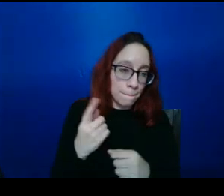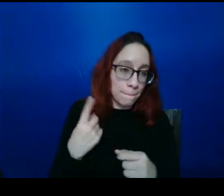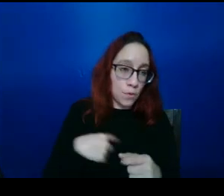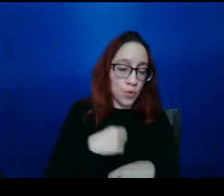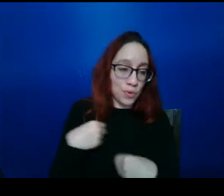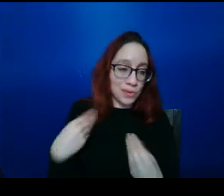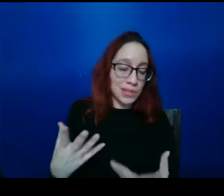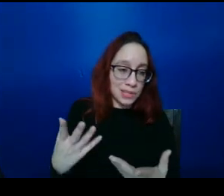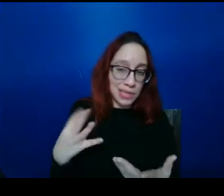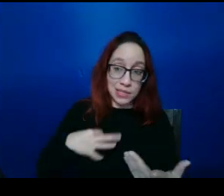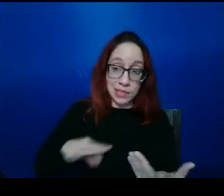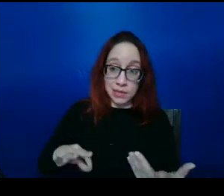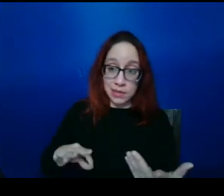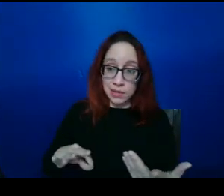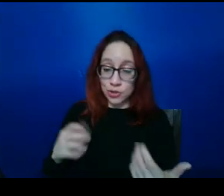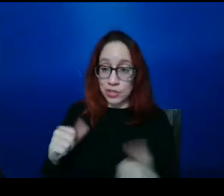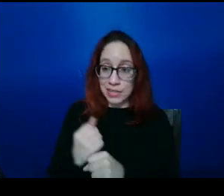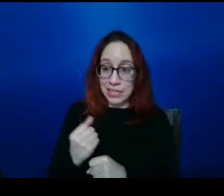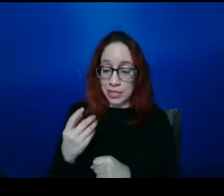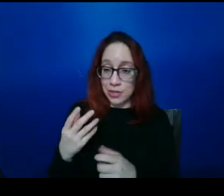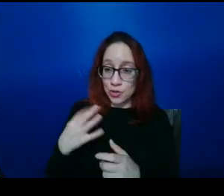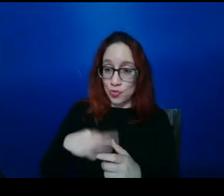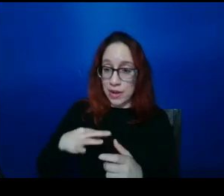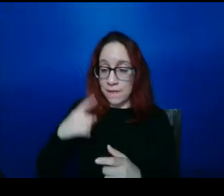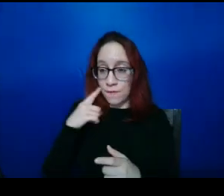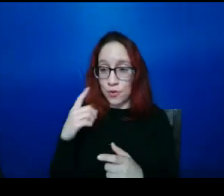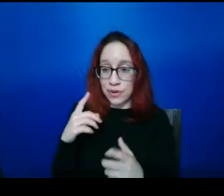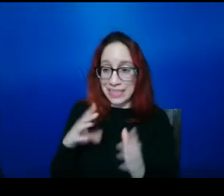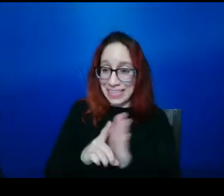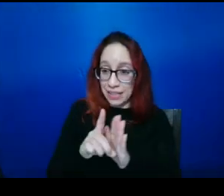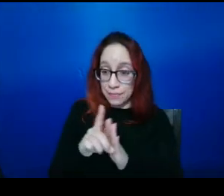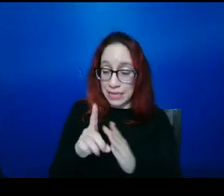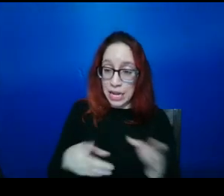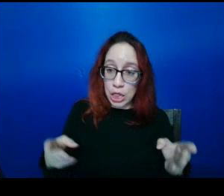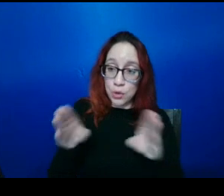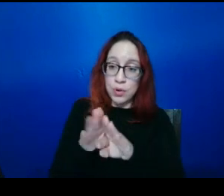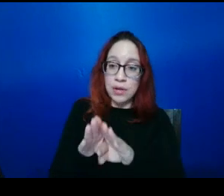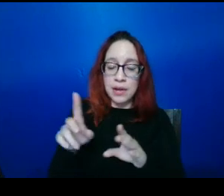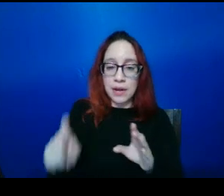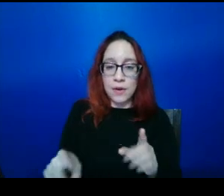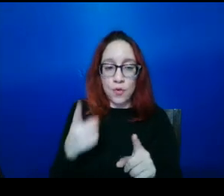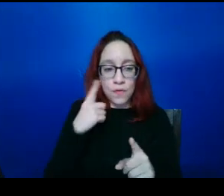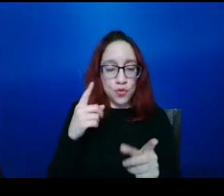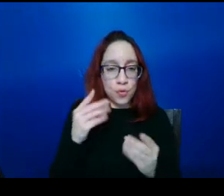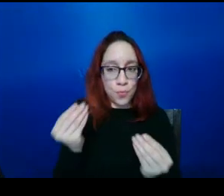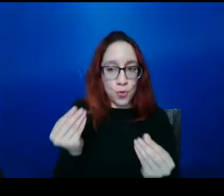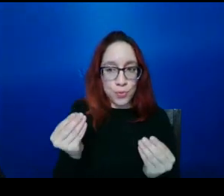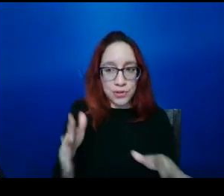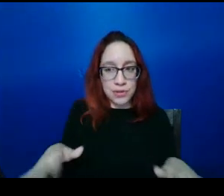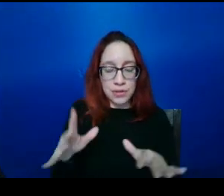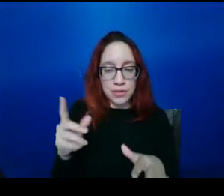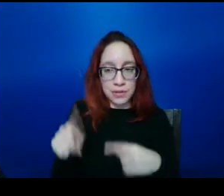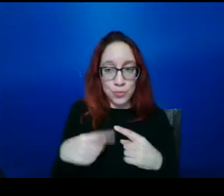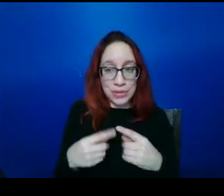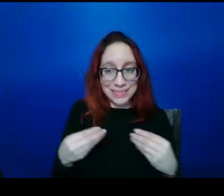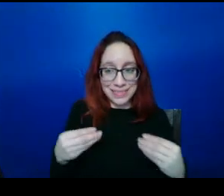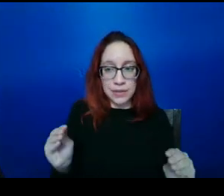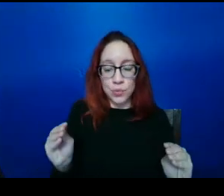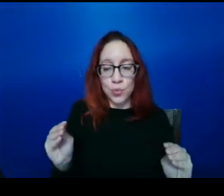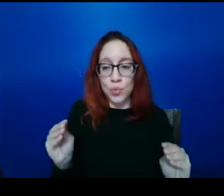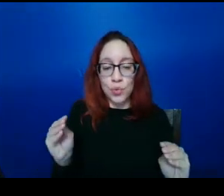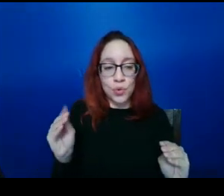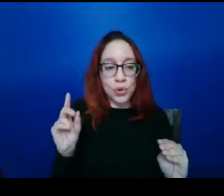an incentive and try to give a credit to the developer at closing, it has to be for a property that when it's sold has